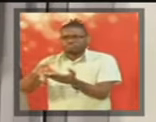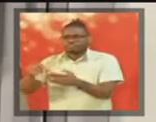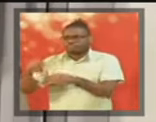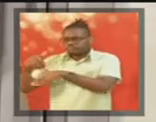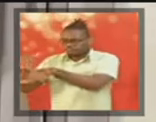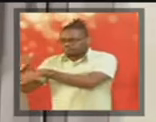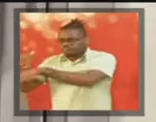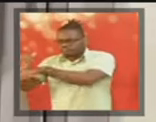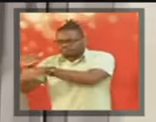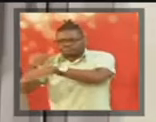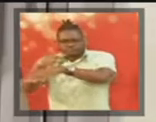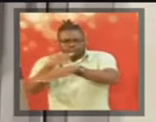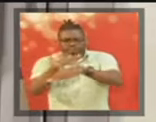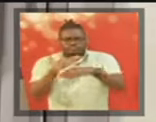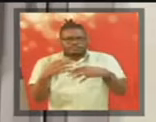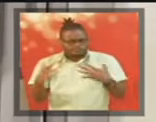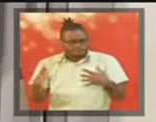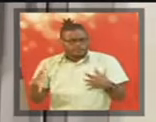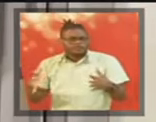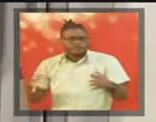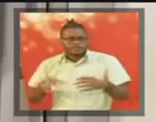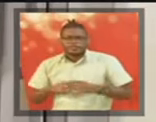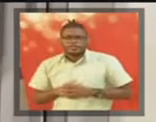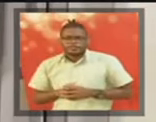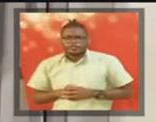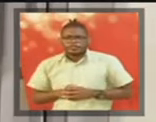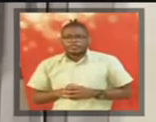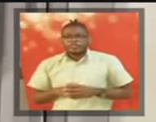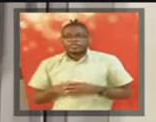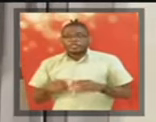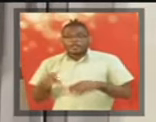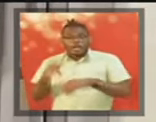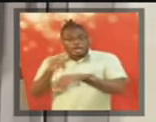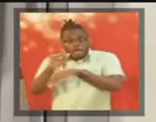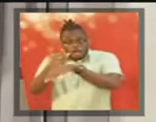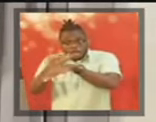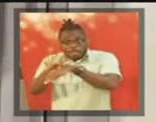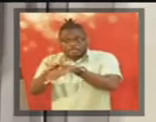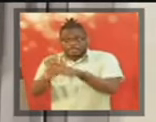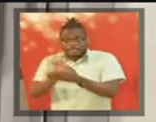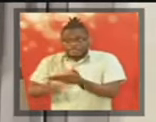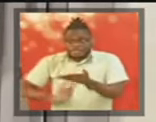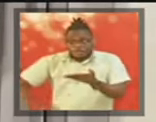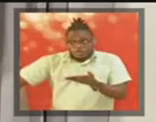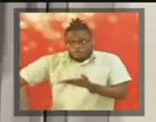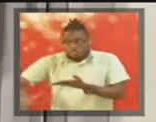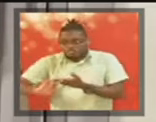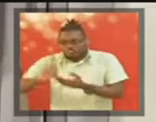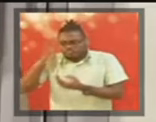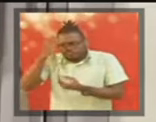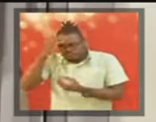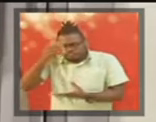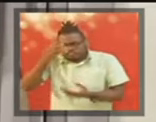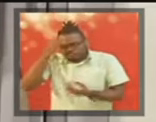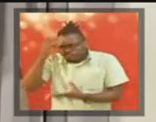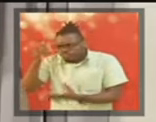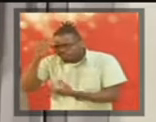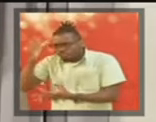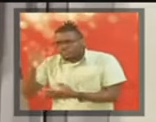week. We will be launching our campaign early next week as well in terms of influenza. As we look at the numbers of